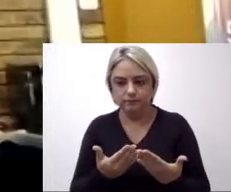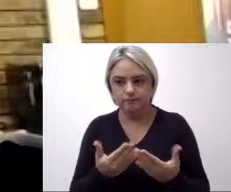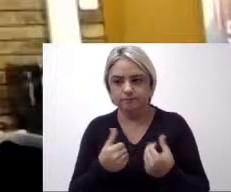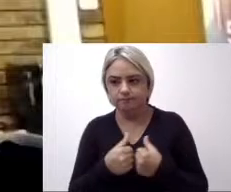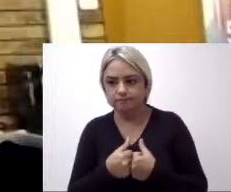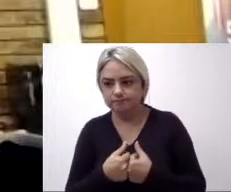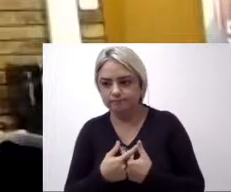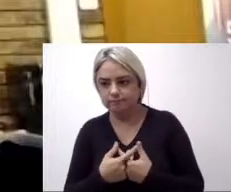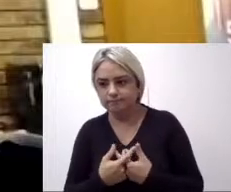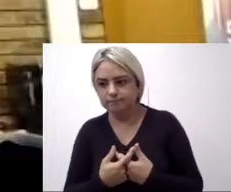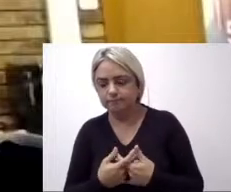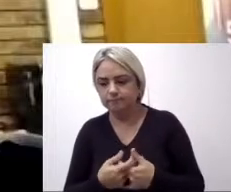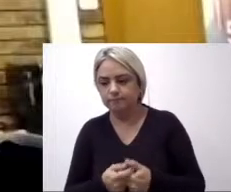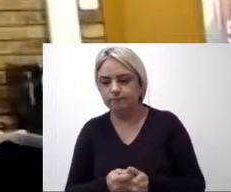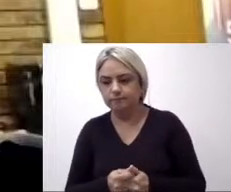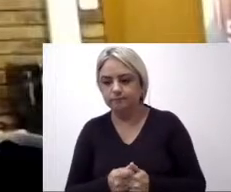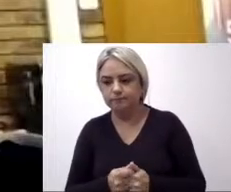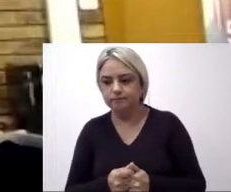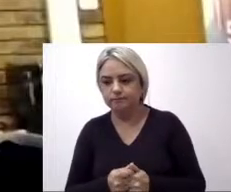Thank you, Philippe. I think that we